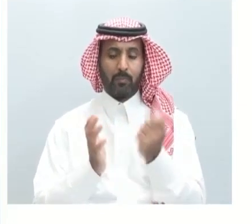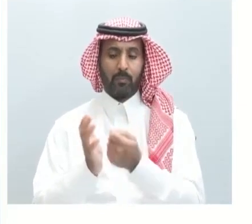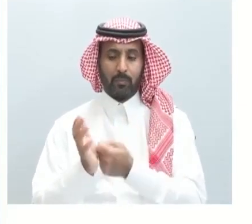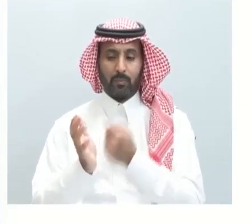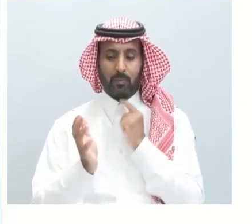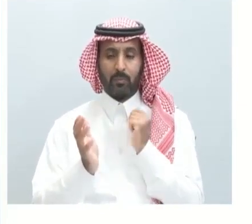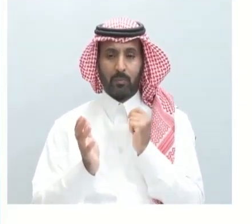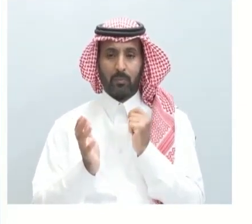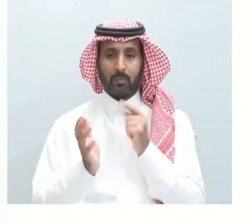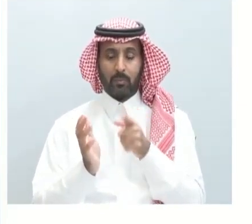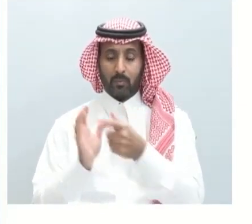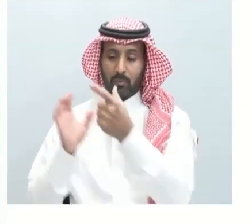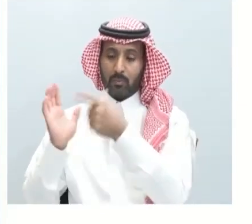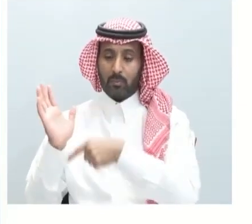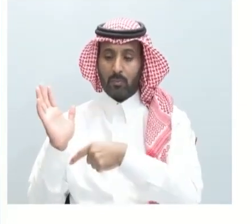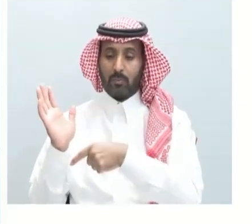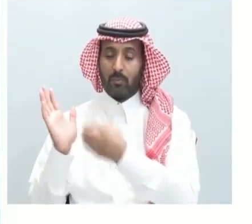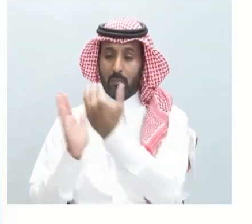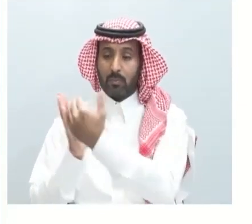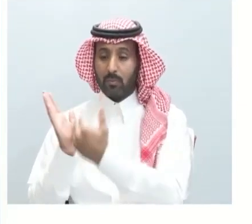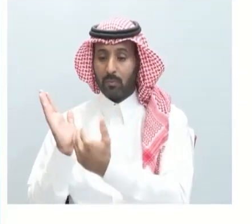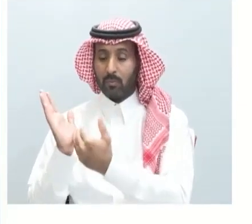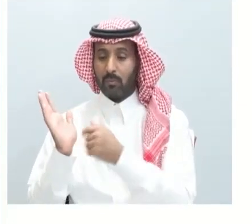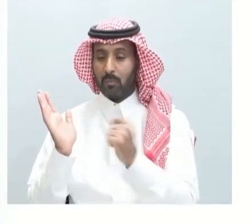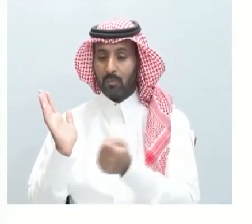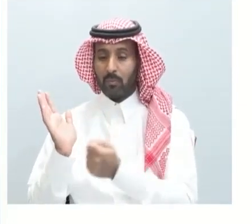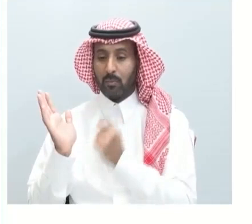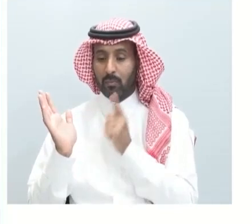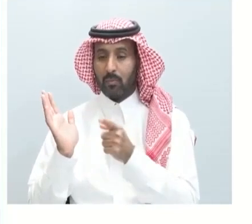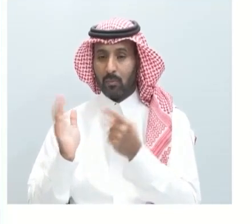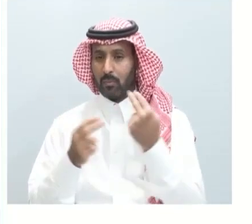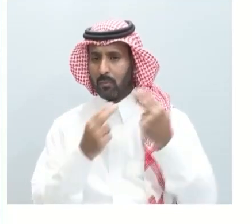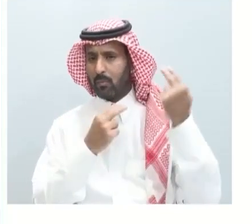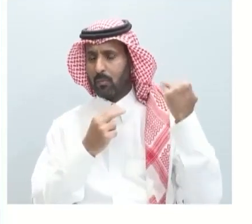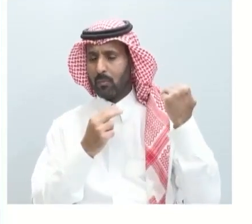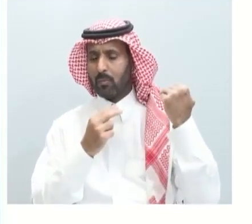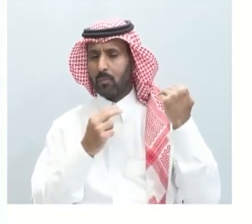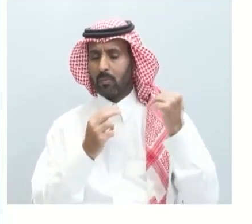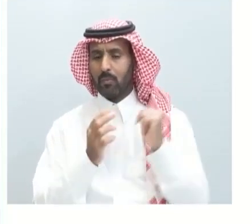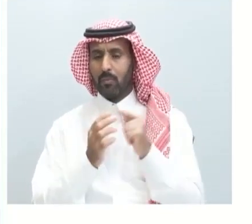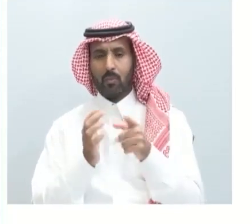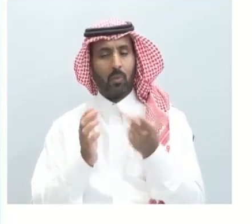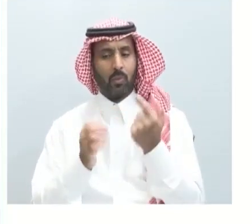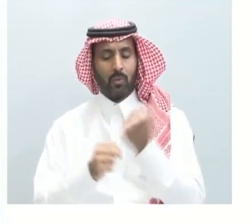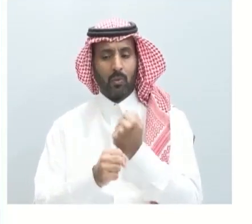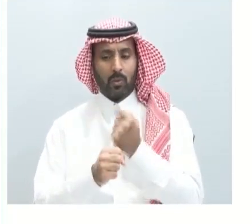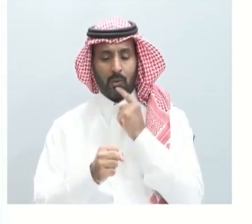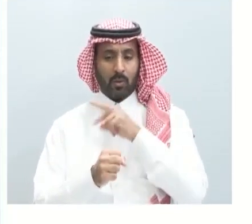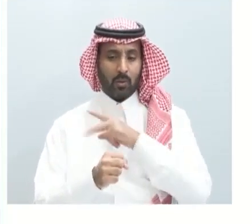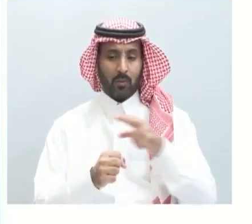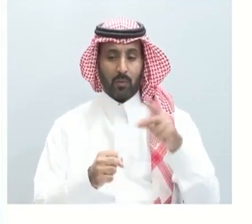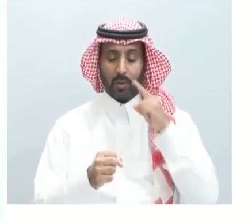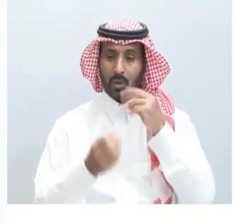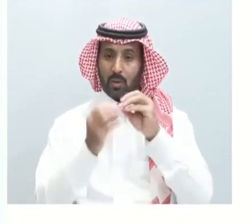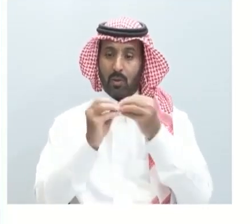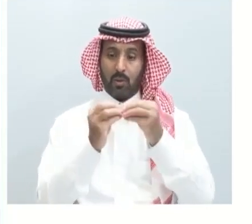this essay in our cult culture in your culture write an expository essay about what different colors different